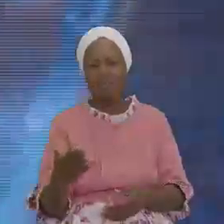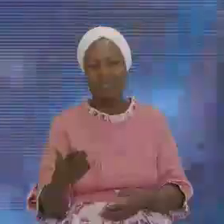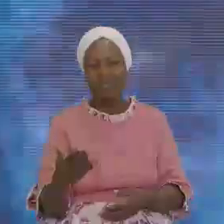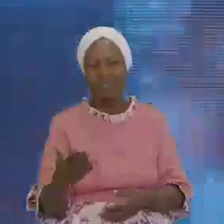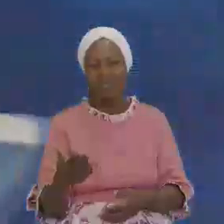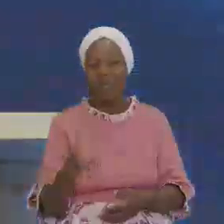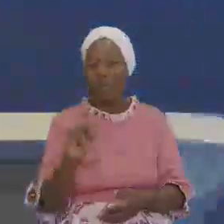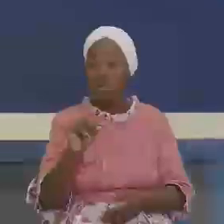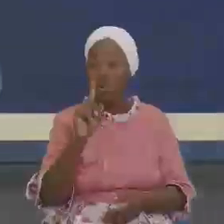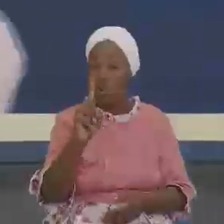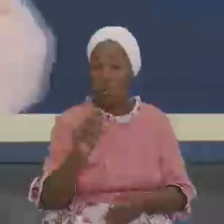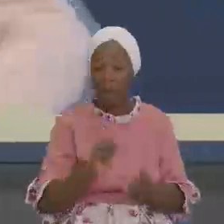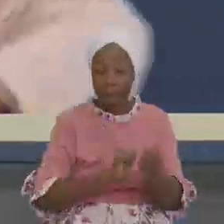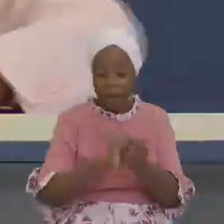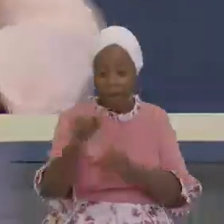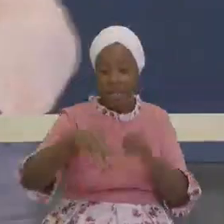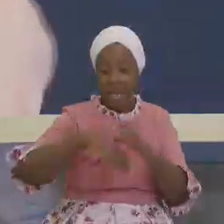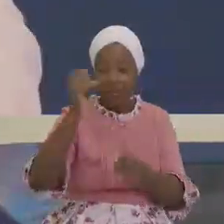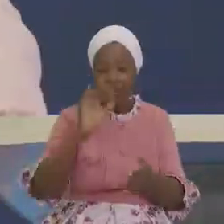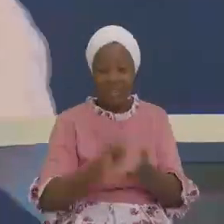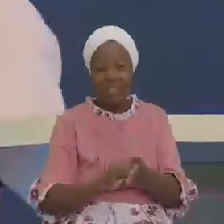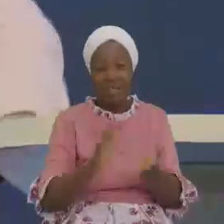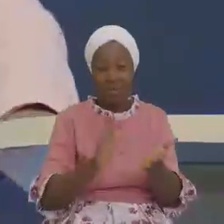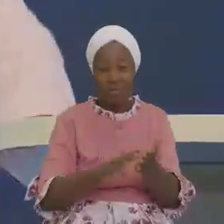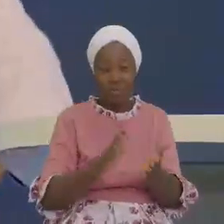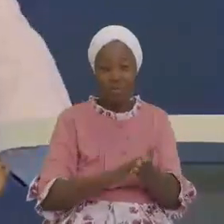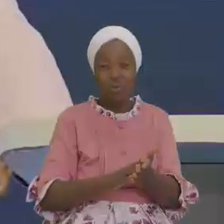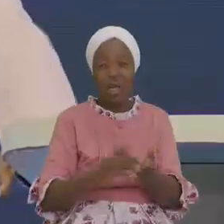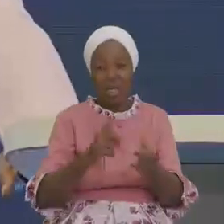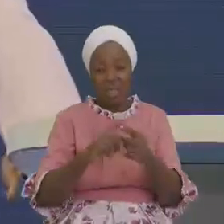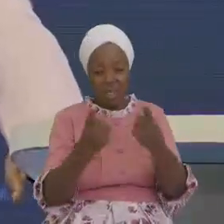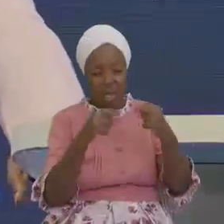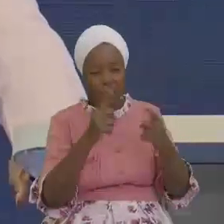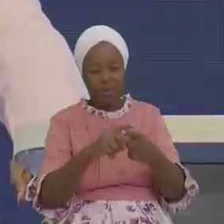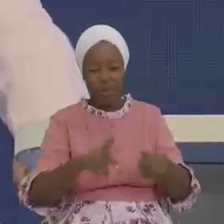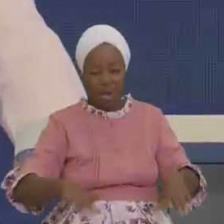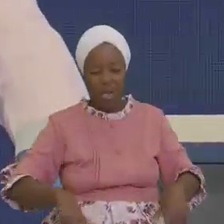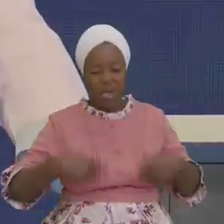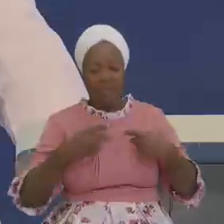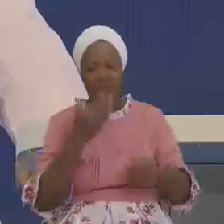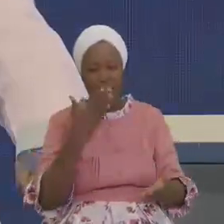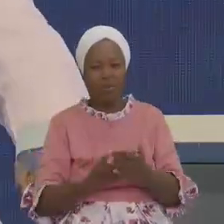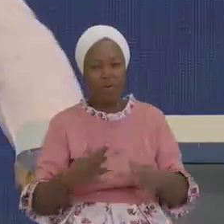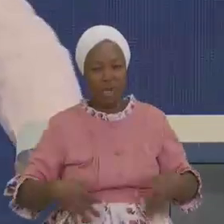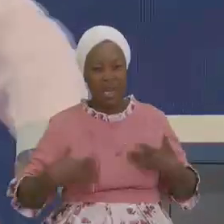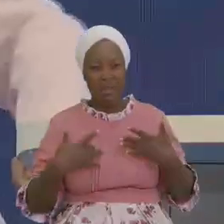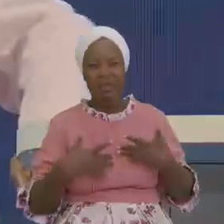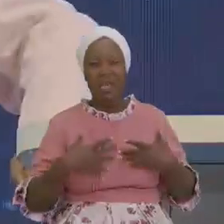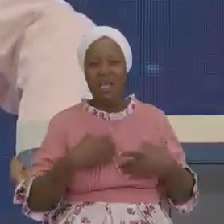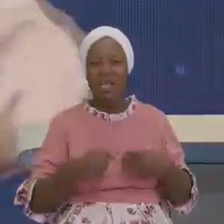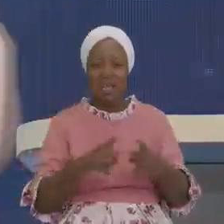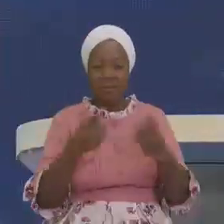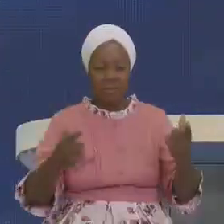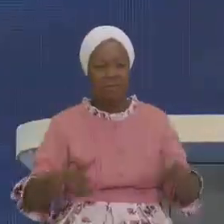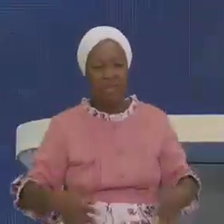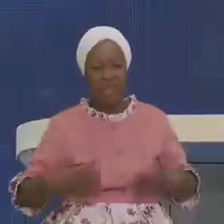Nobody passed out of that school and then comes to live a good life, an employed life, an employable